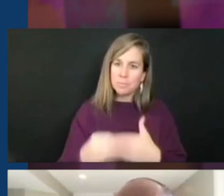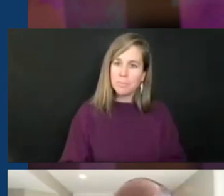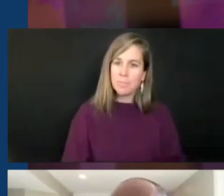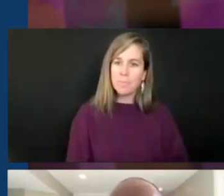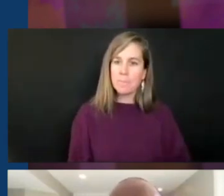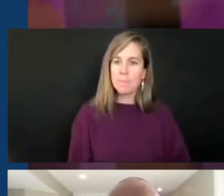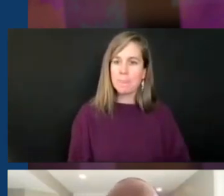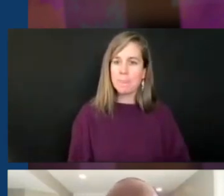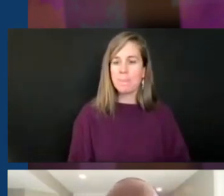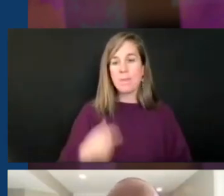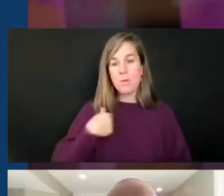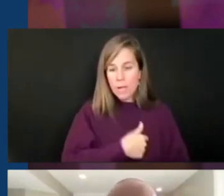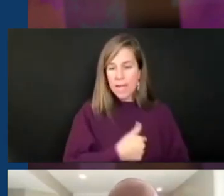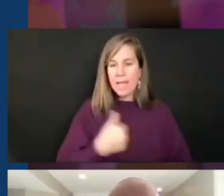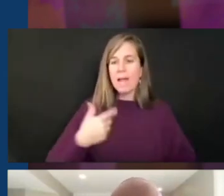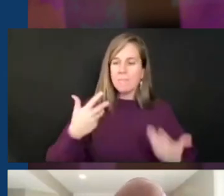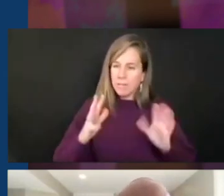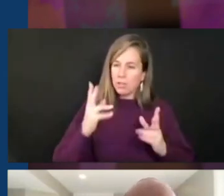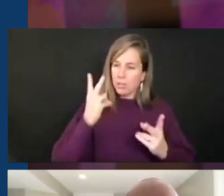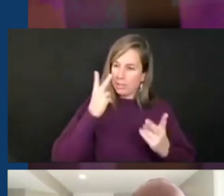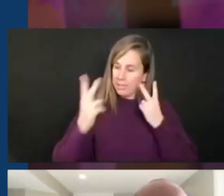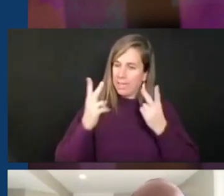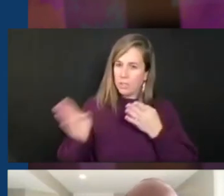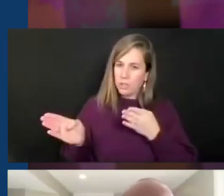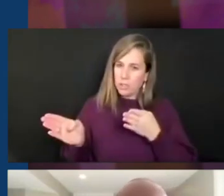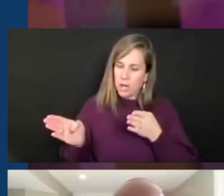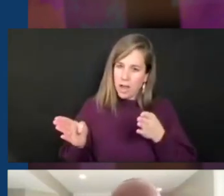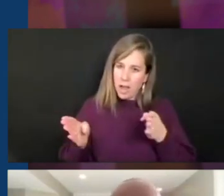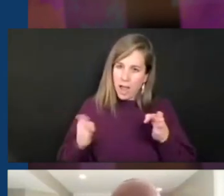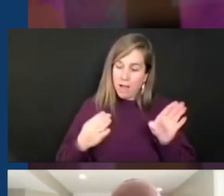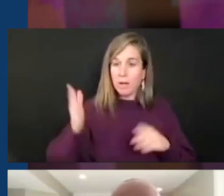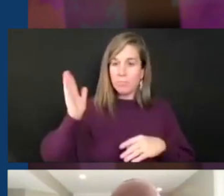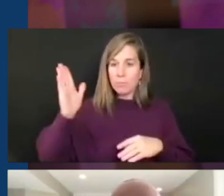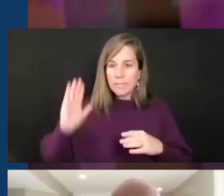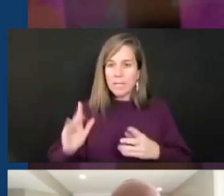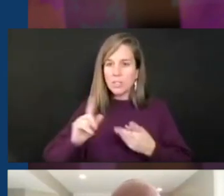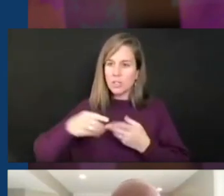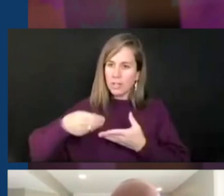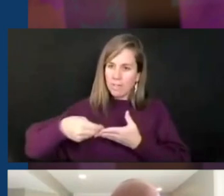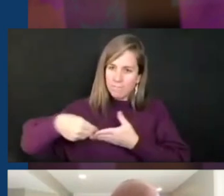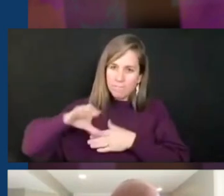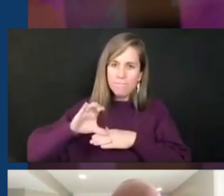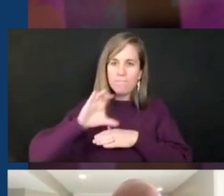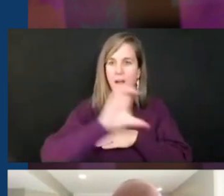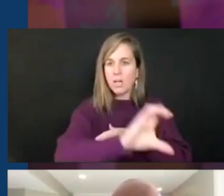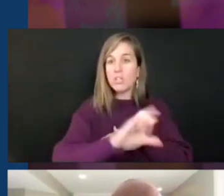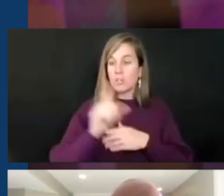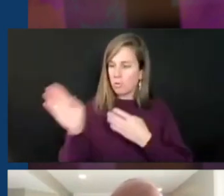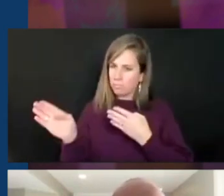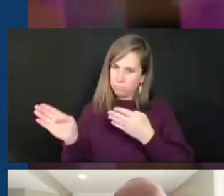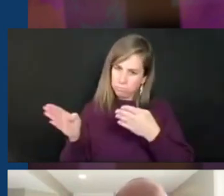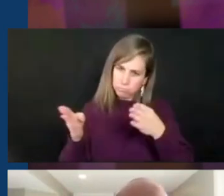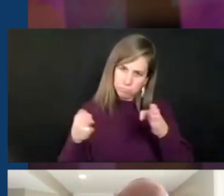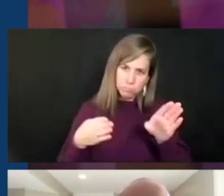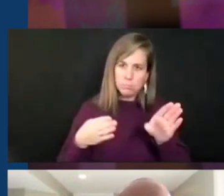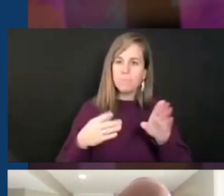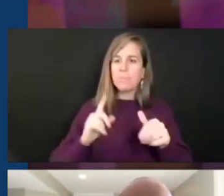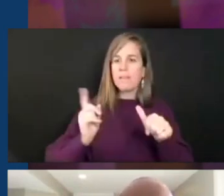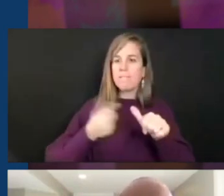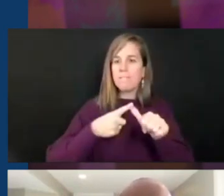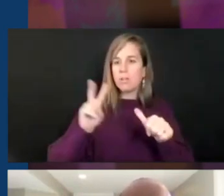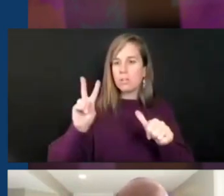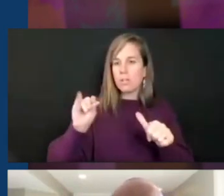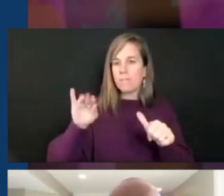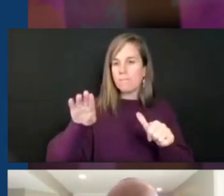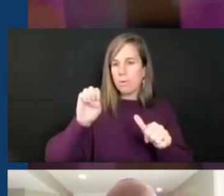We have seen shifts from presenters and funders who have increasingly focused their support towards first voice creative